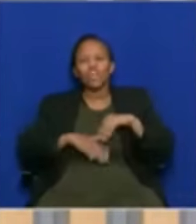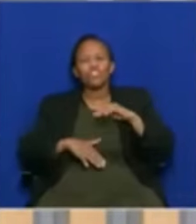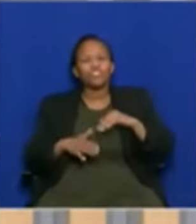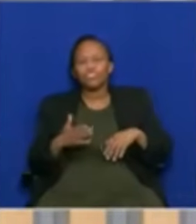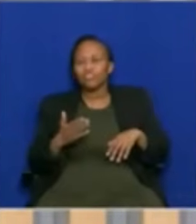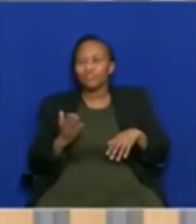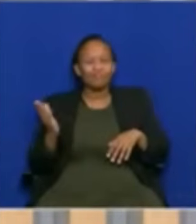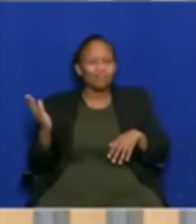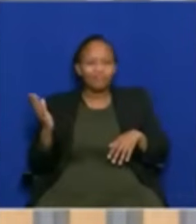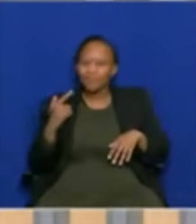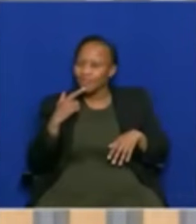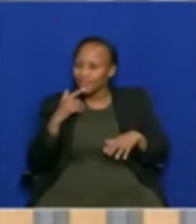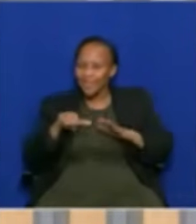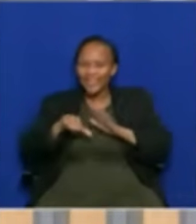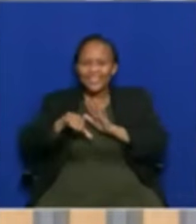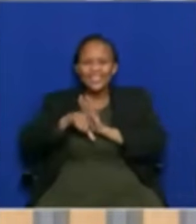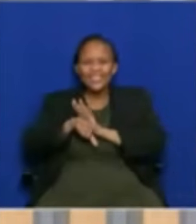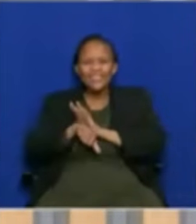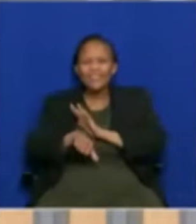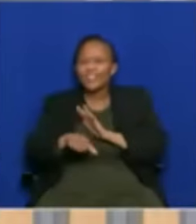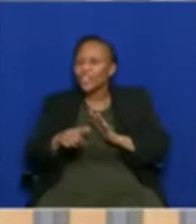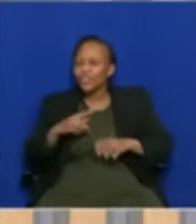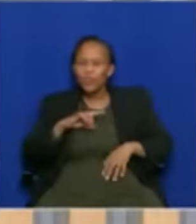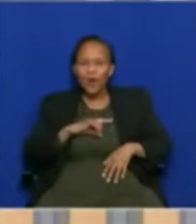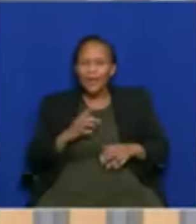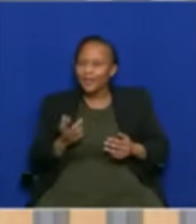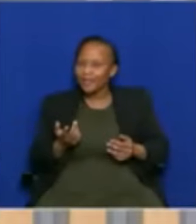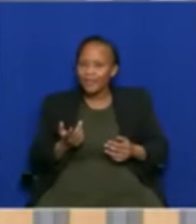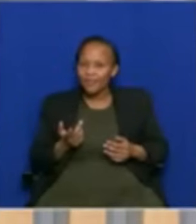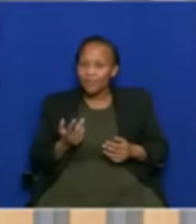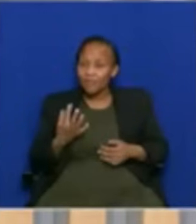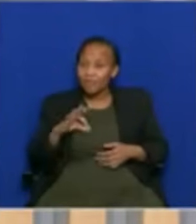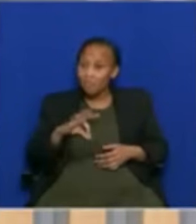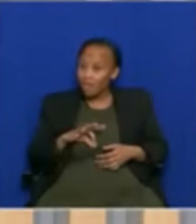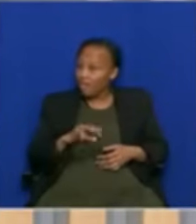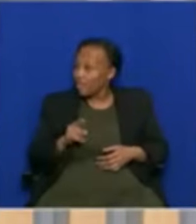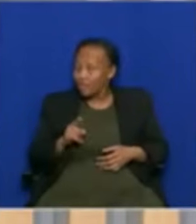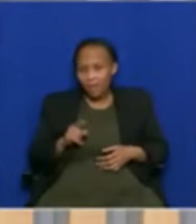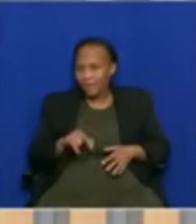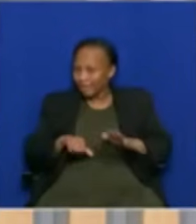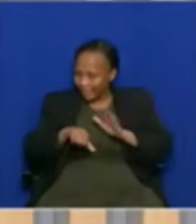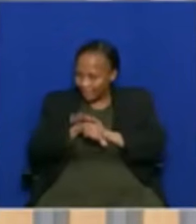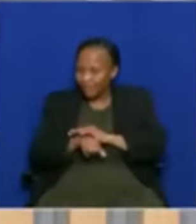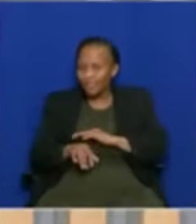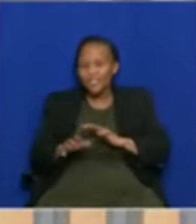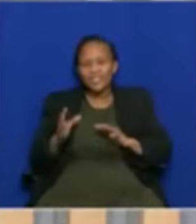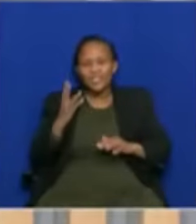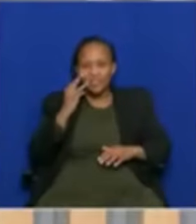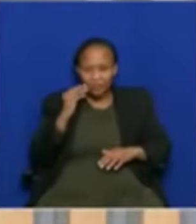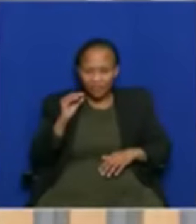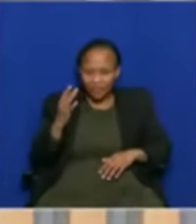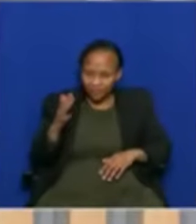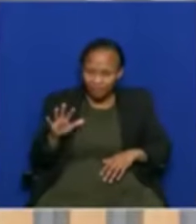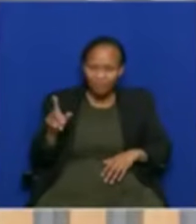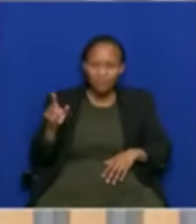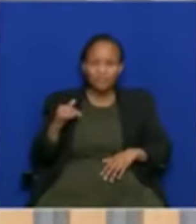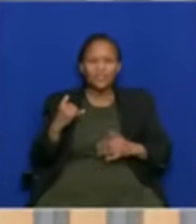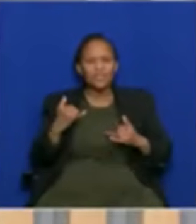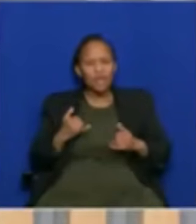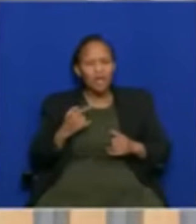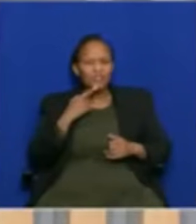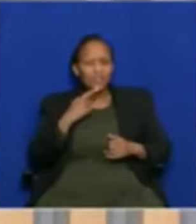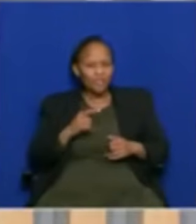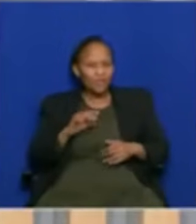being benefited by that thing. She's being disadvantaged. Why would that then constitute a charge or an offense